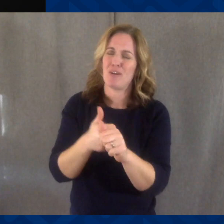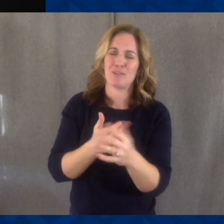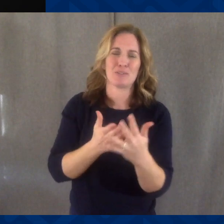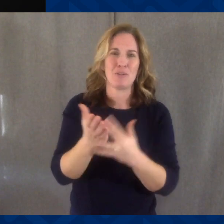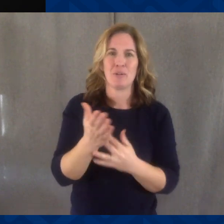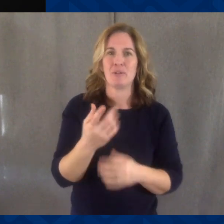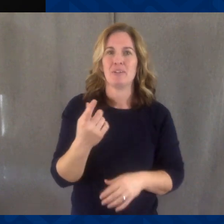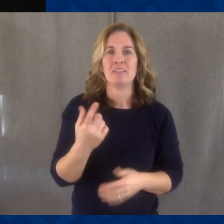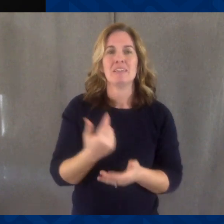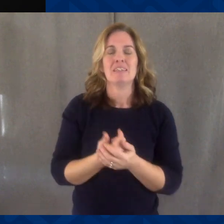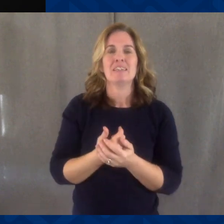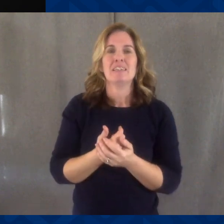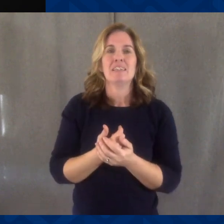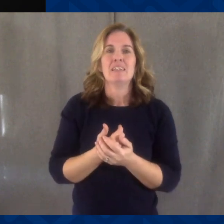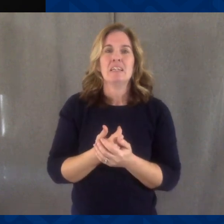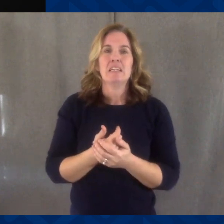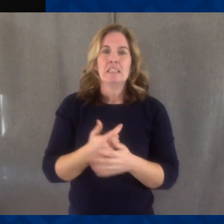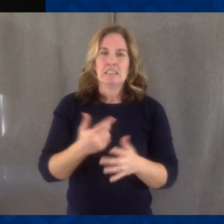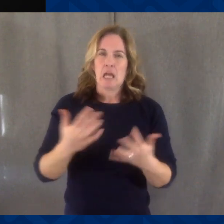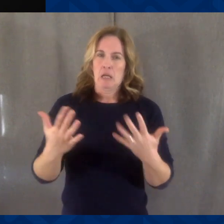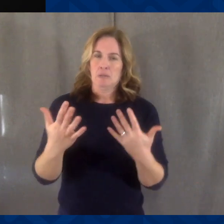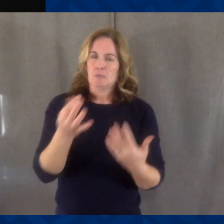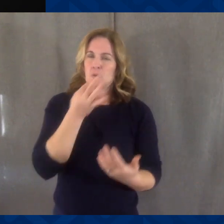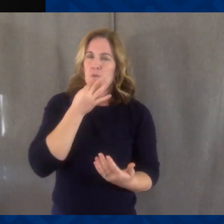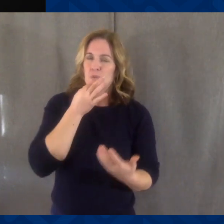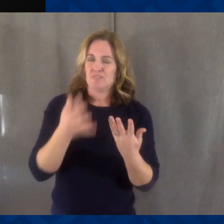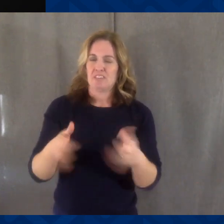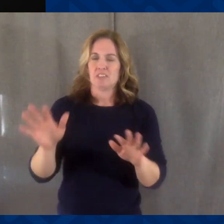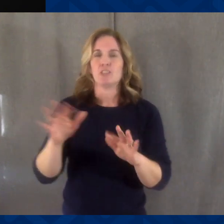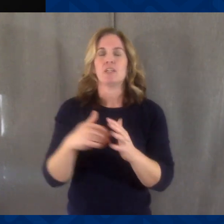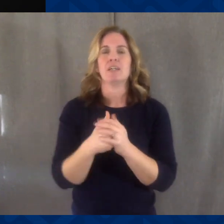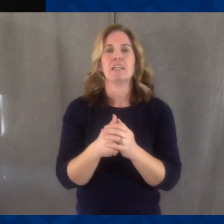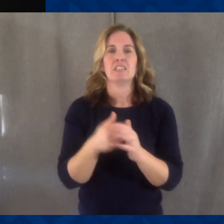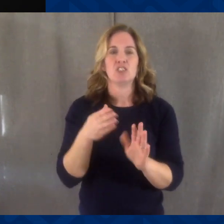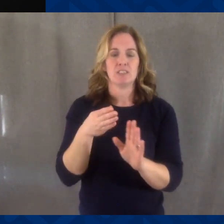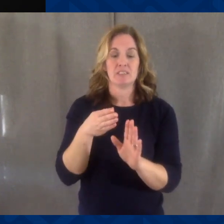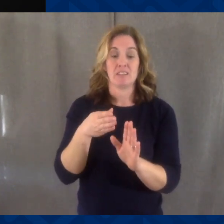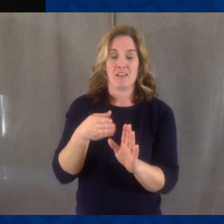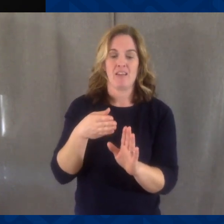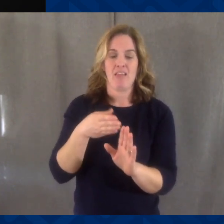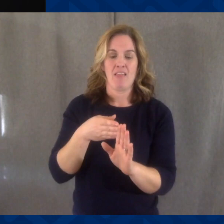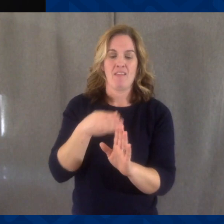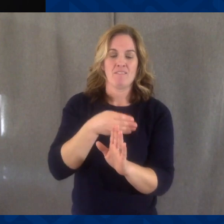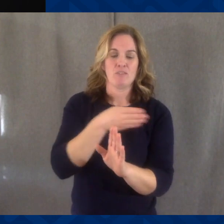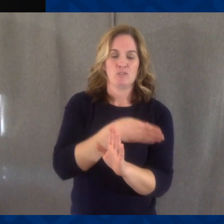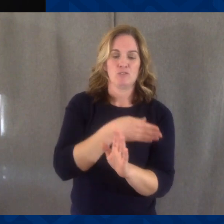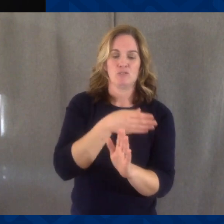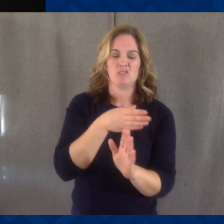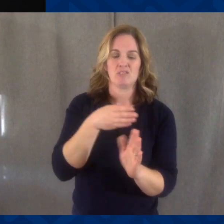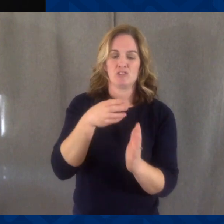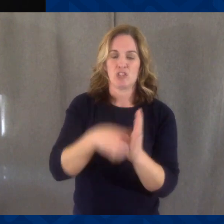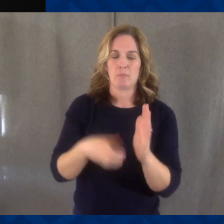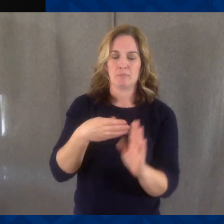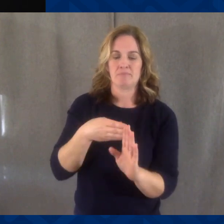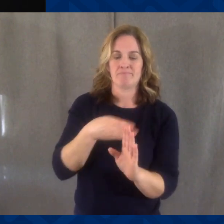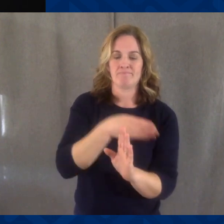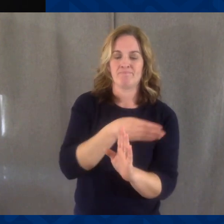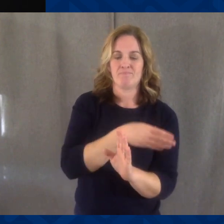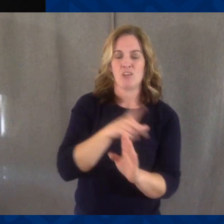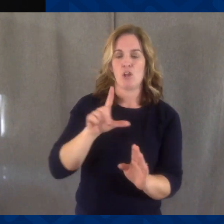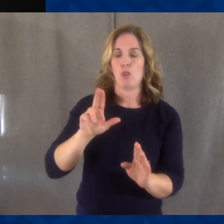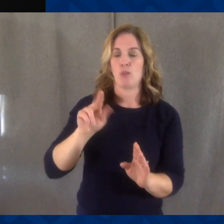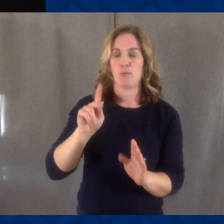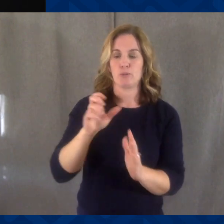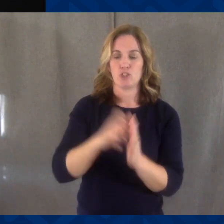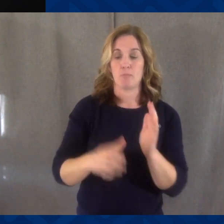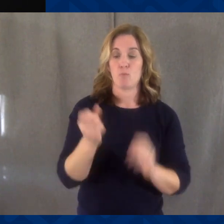a few chapters earlier, I'm landing the plane and I'm going to close with this. Just a few chapters earlier in Luke chapter 12, Jesus says, he says, "Fear